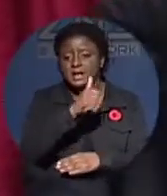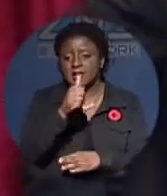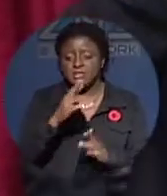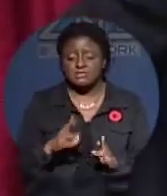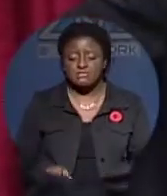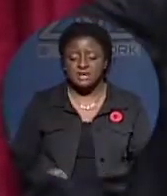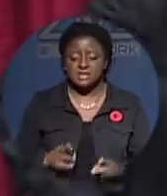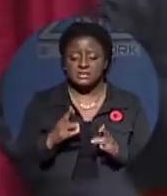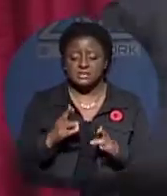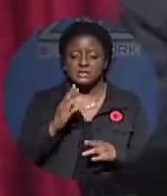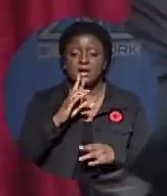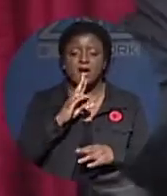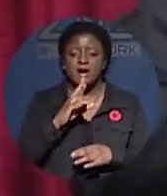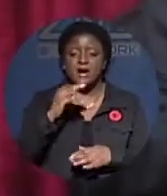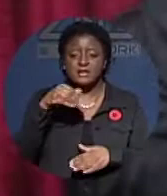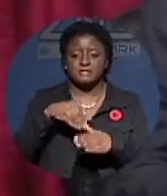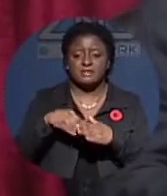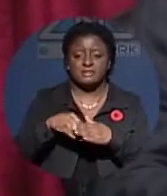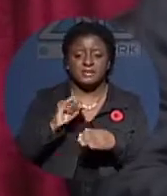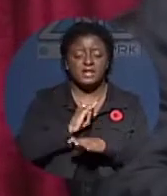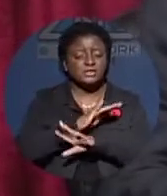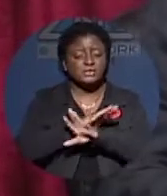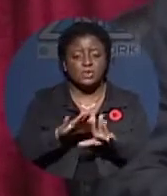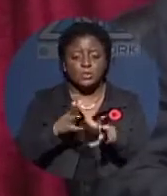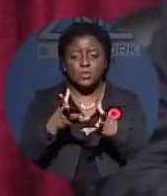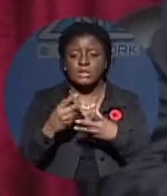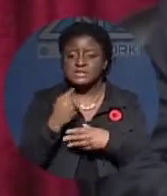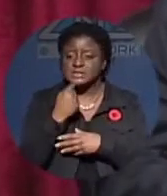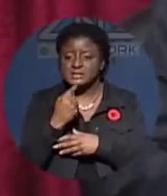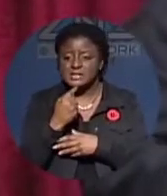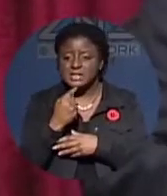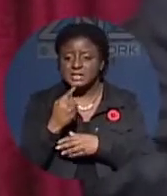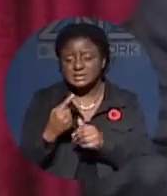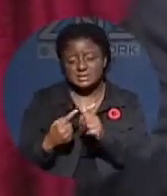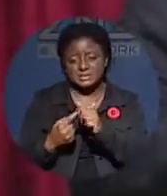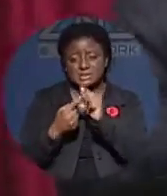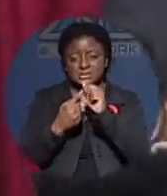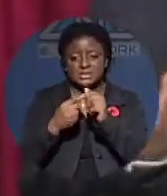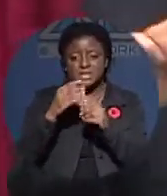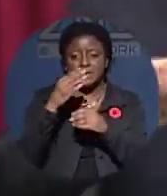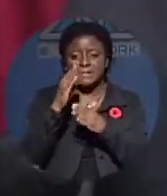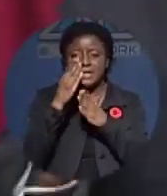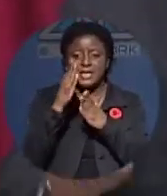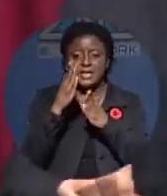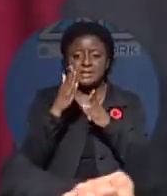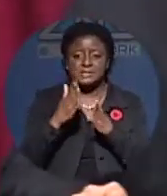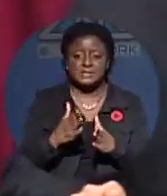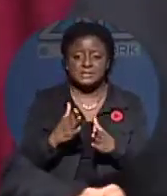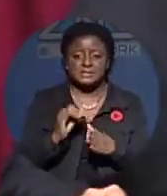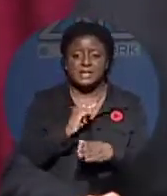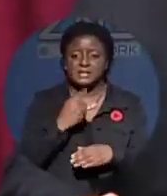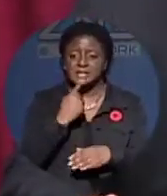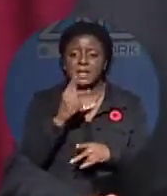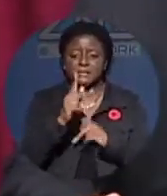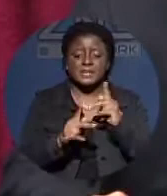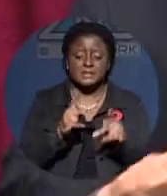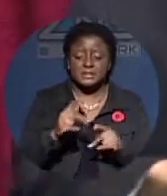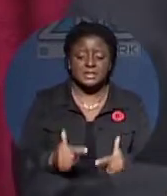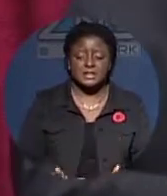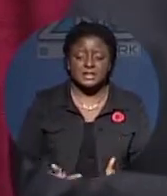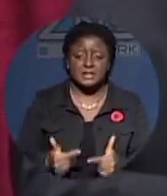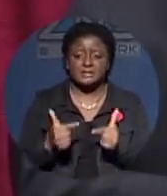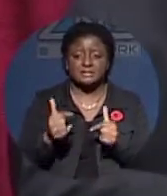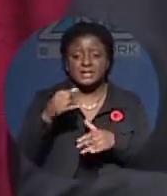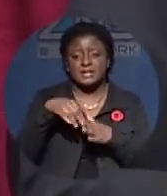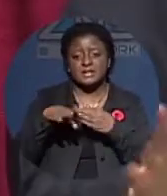say specifically Bahamians. I would say people living in the Bahamas. And I don't